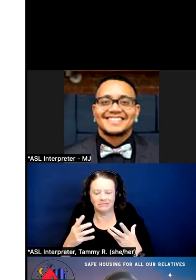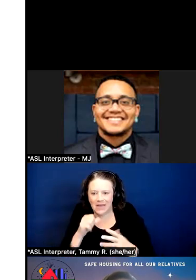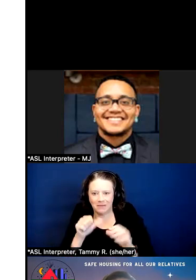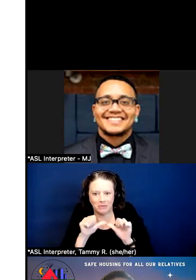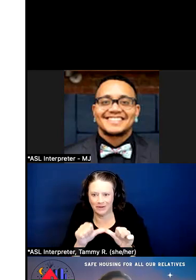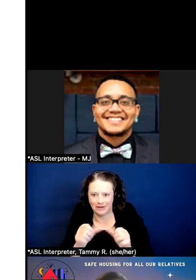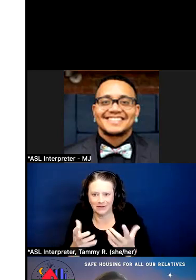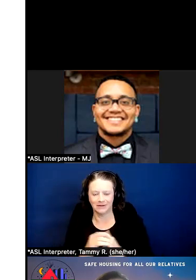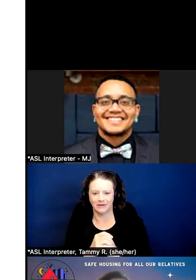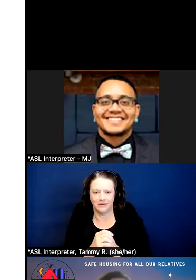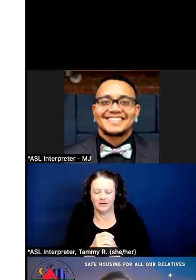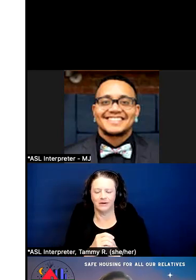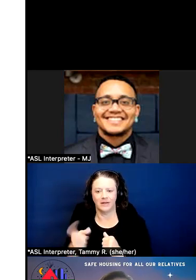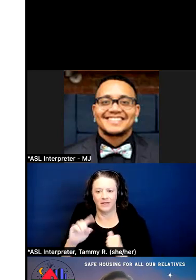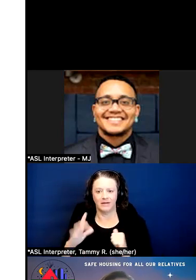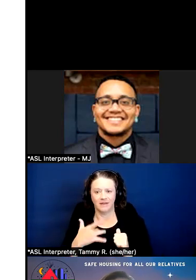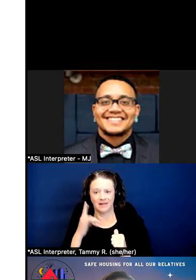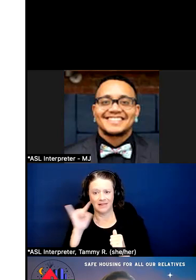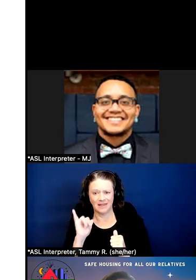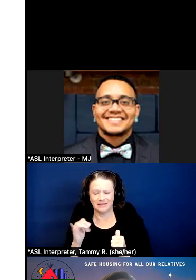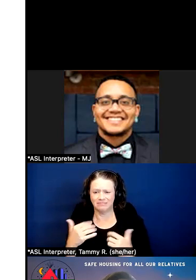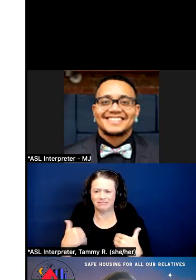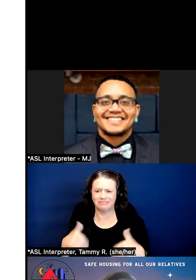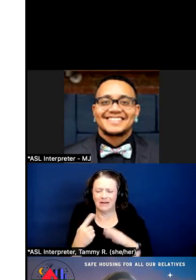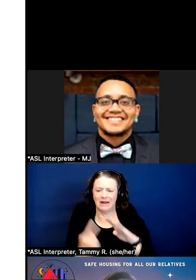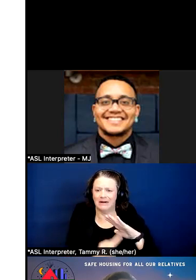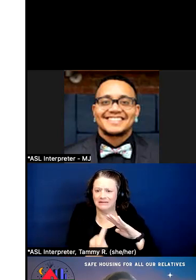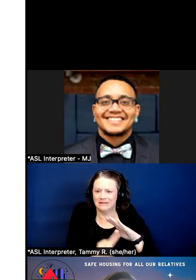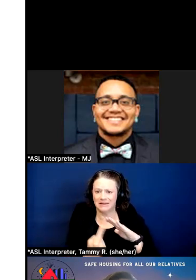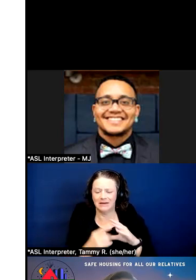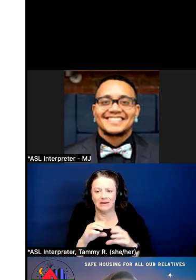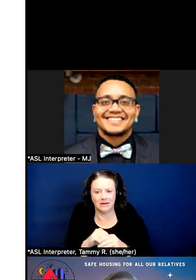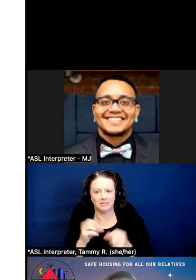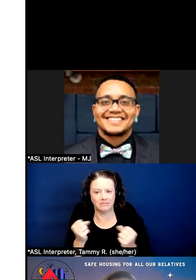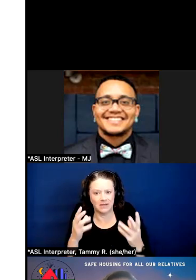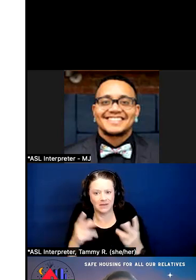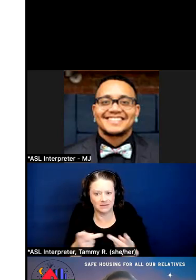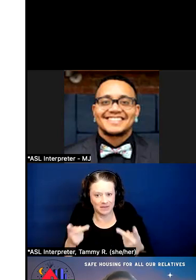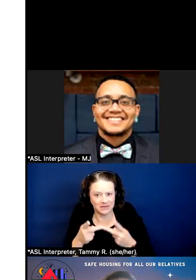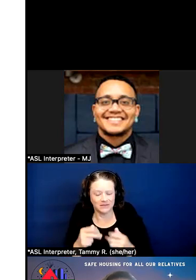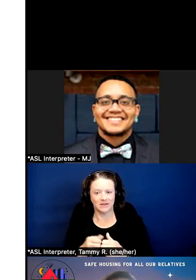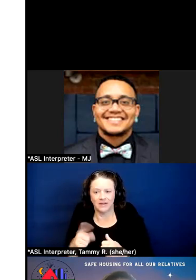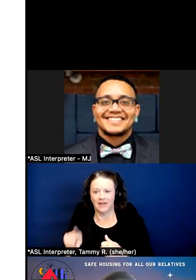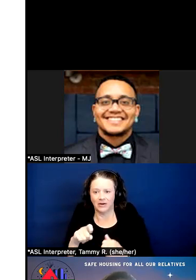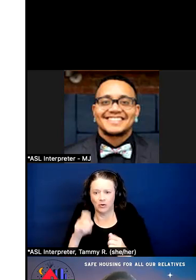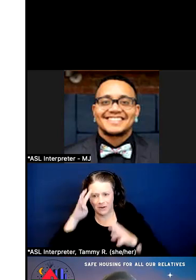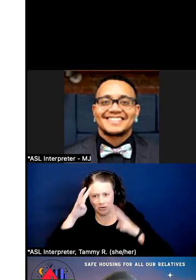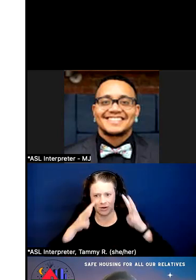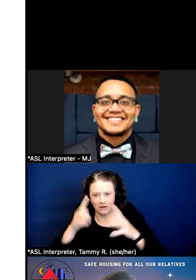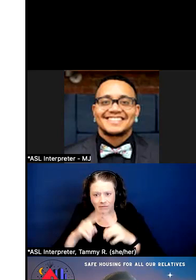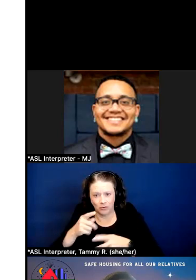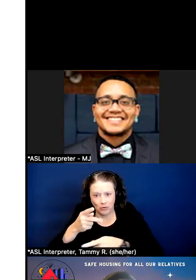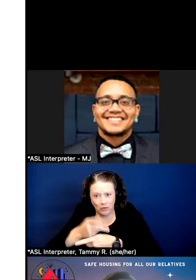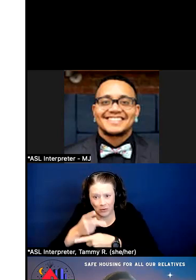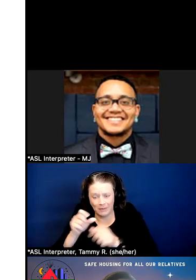They also stated they experienced feelings of isolation in many spaces. They had to be creative to maintain their